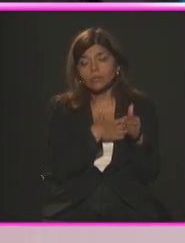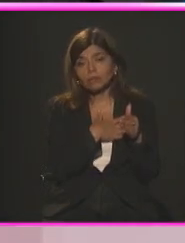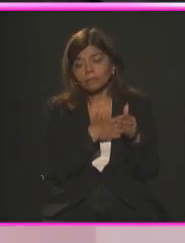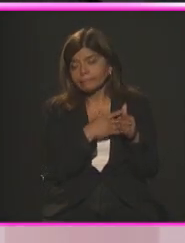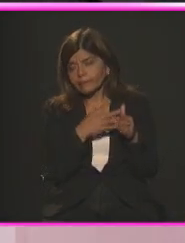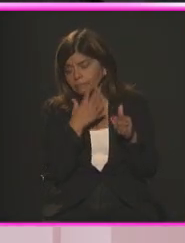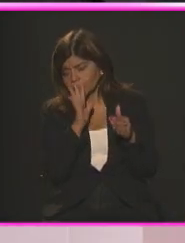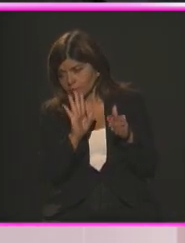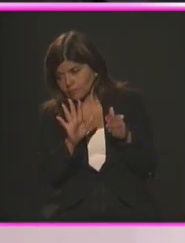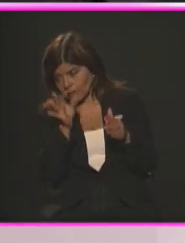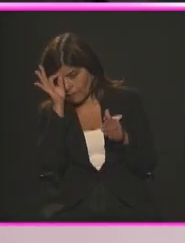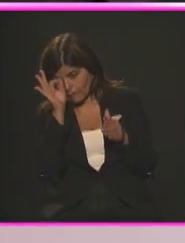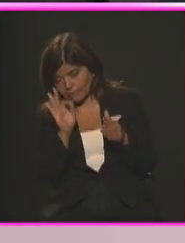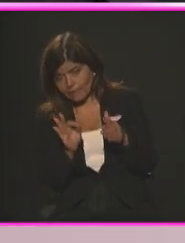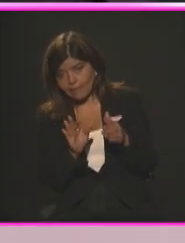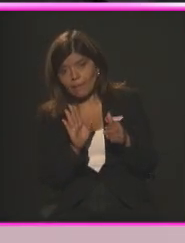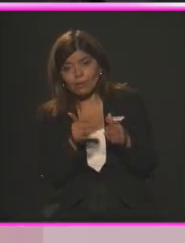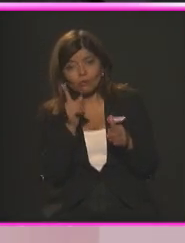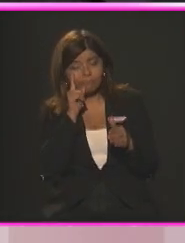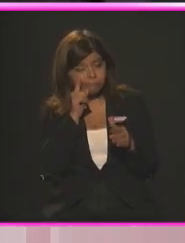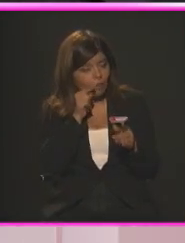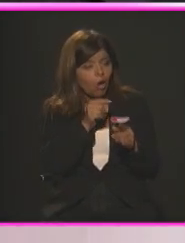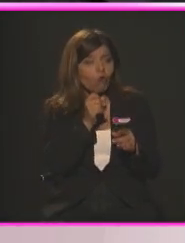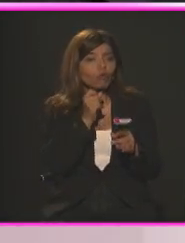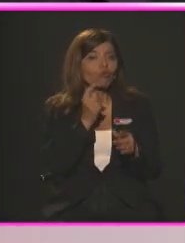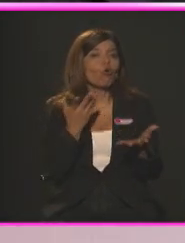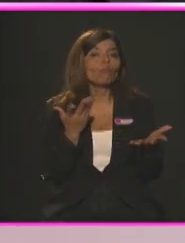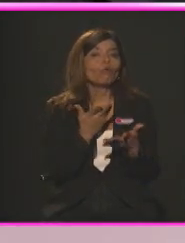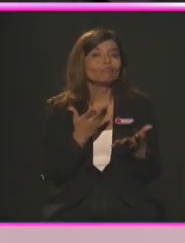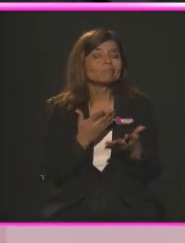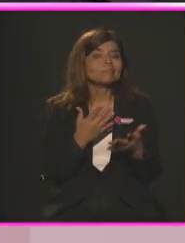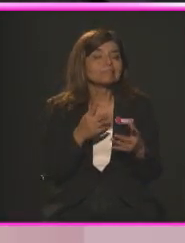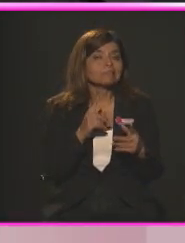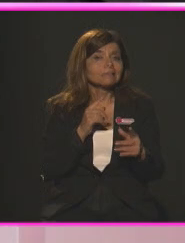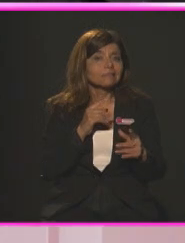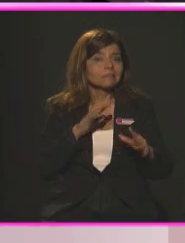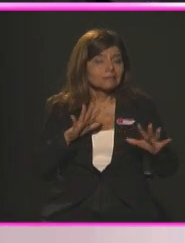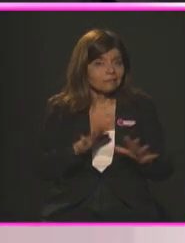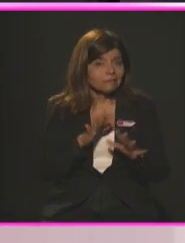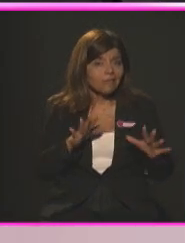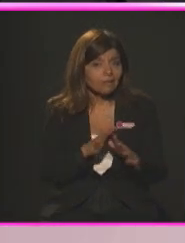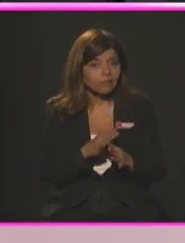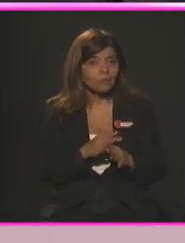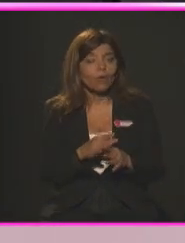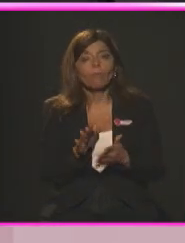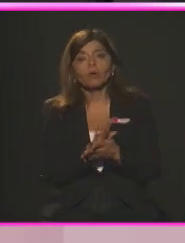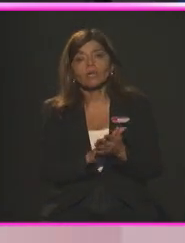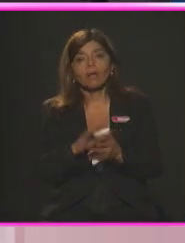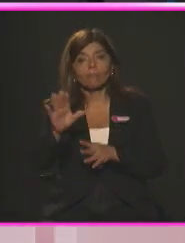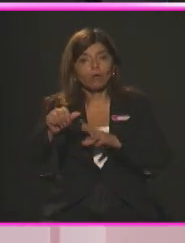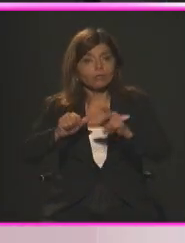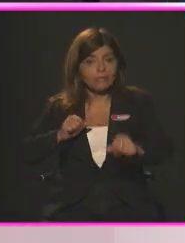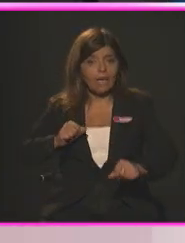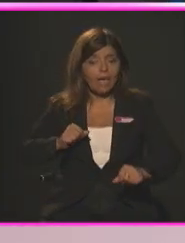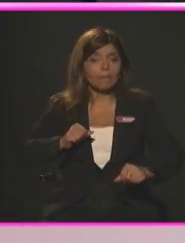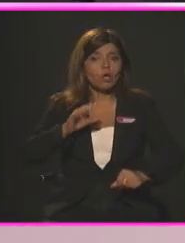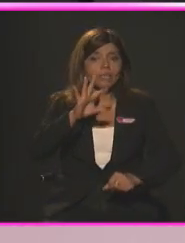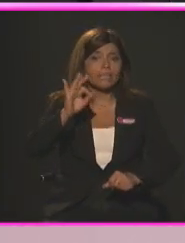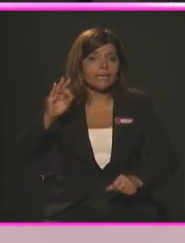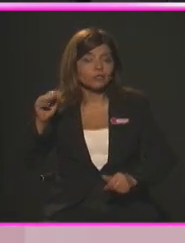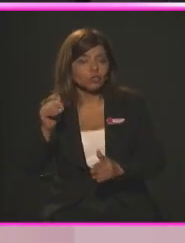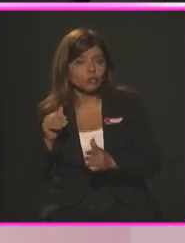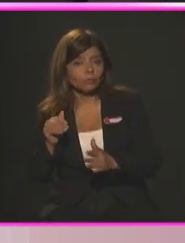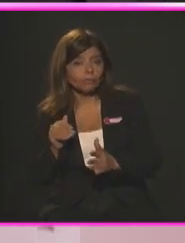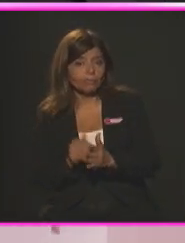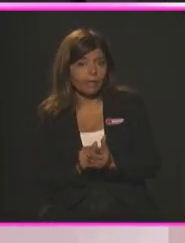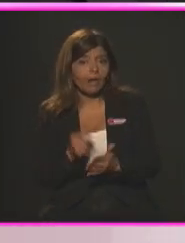focus on is the cost, because we collected 500,000 sequences that at the time would have cost us $8 each. So if we did this with